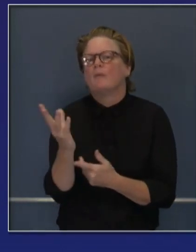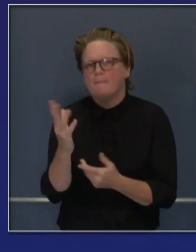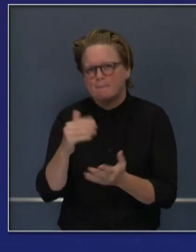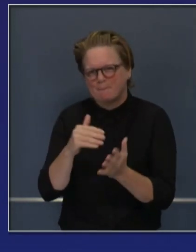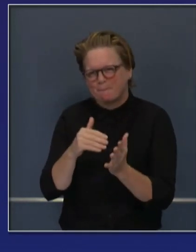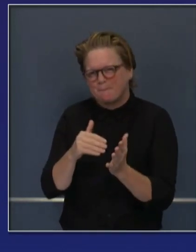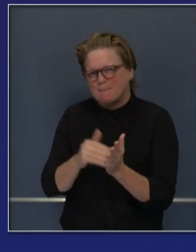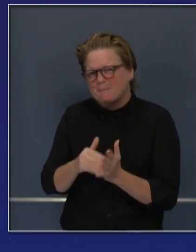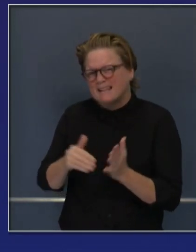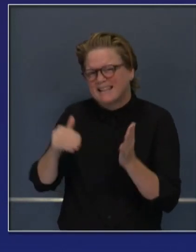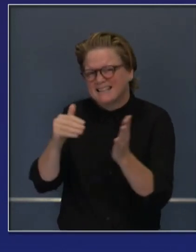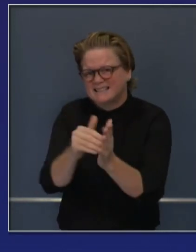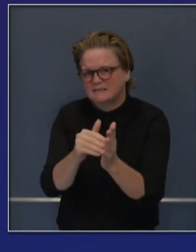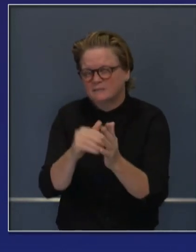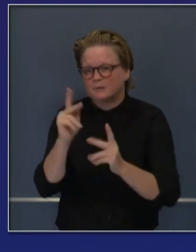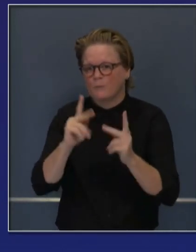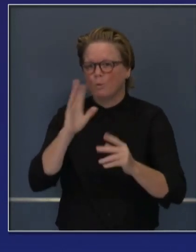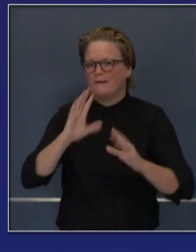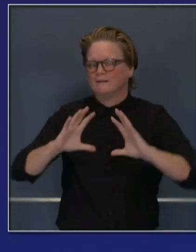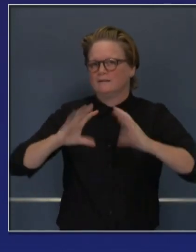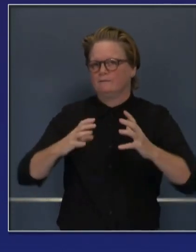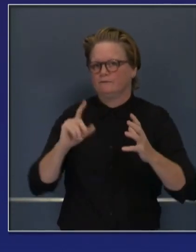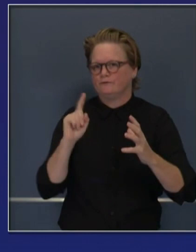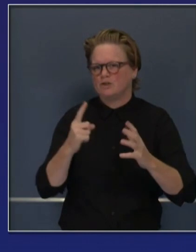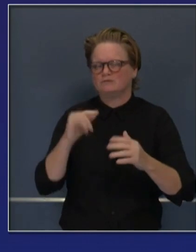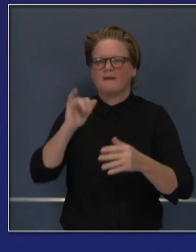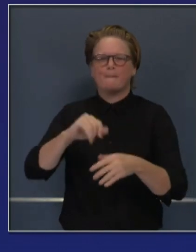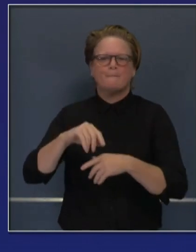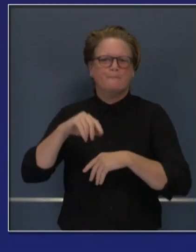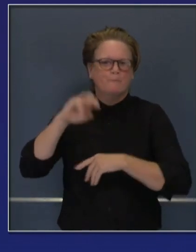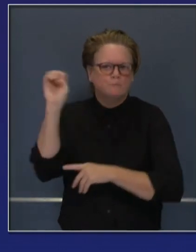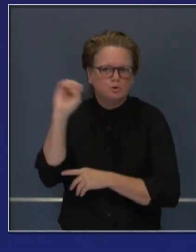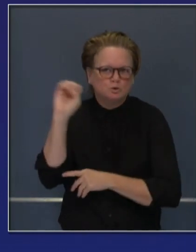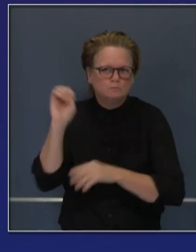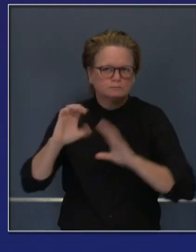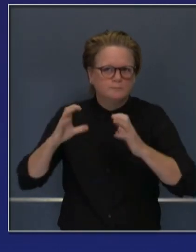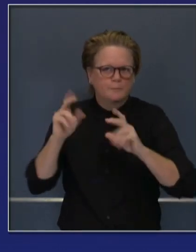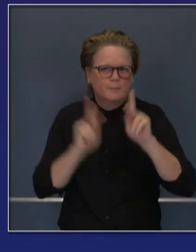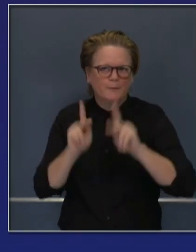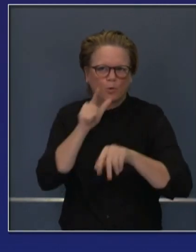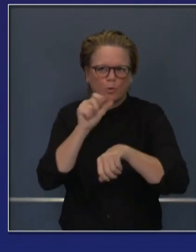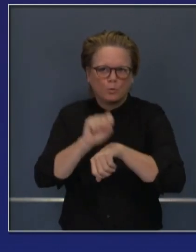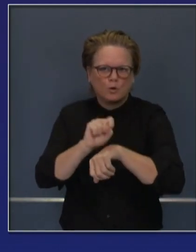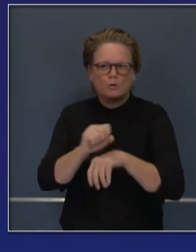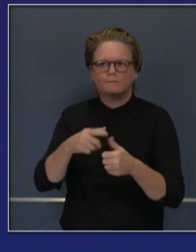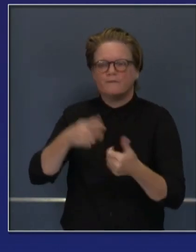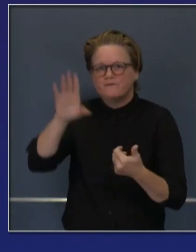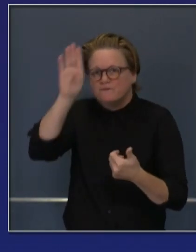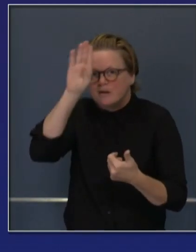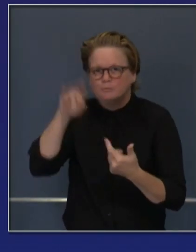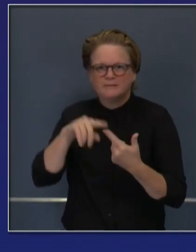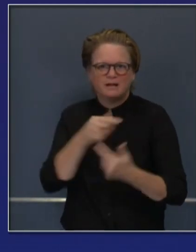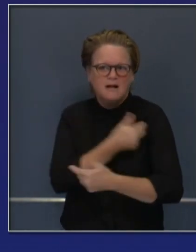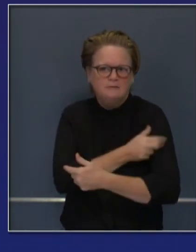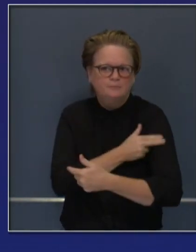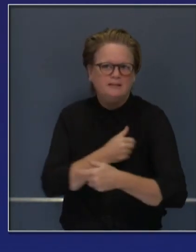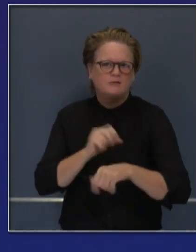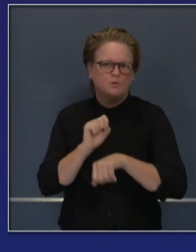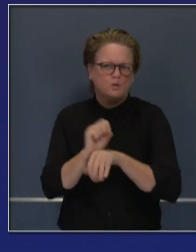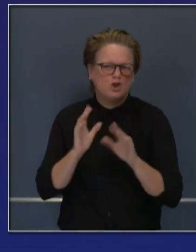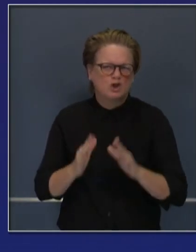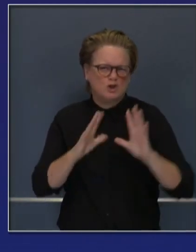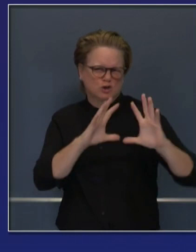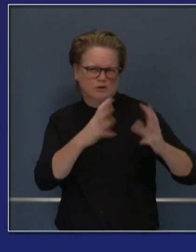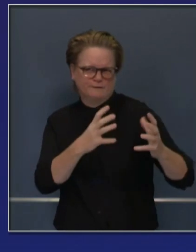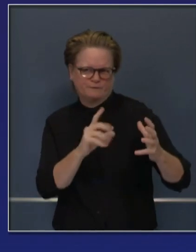math, back of the envelope, 12, 15-ish% of those will be Californians. We have a long way to go to